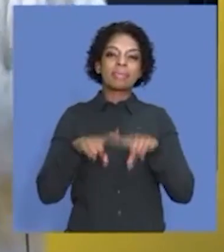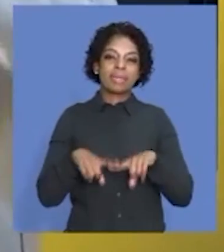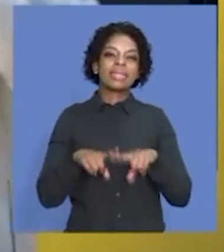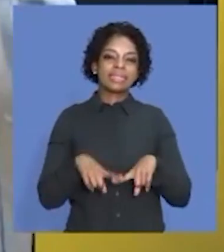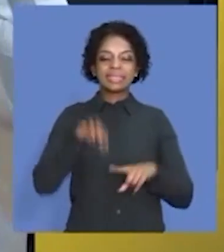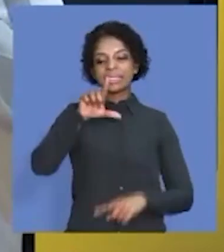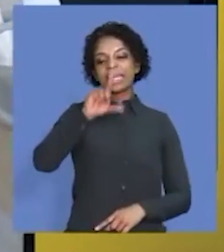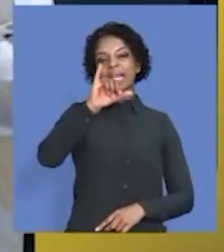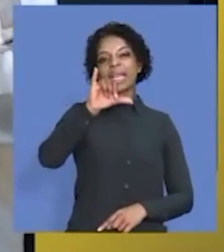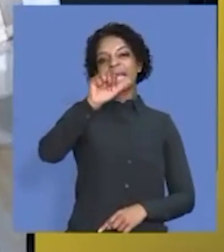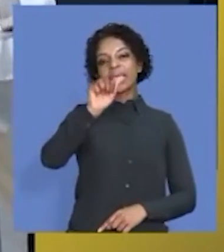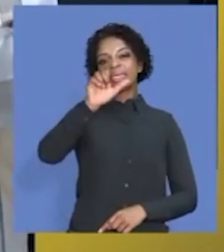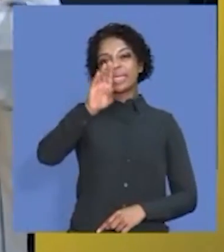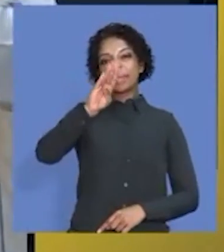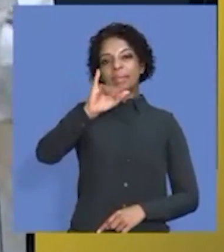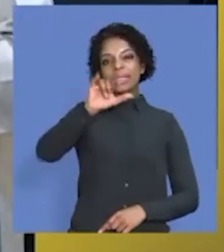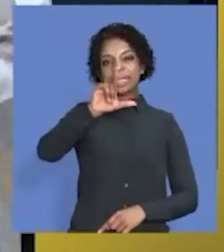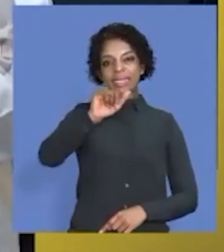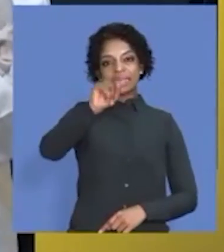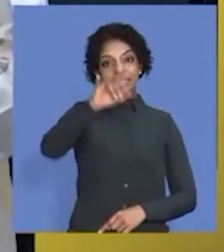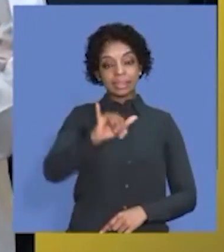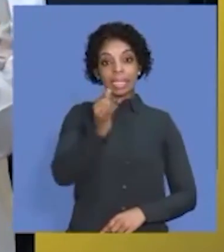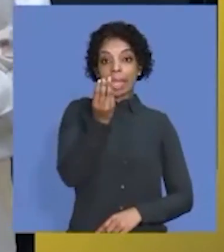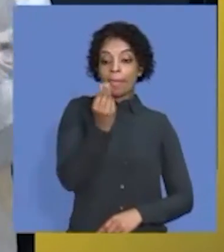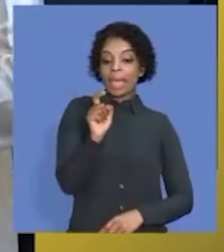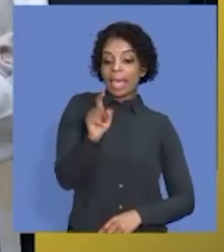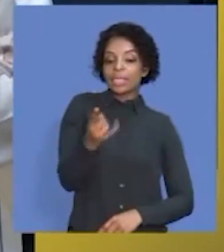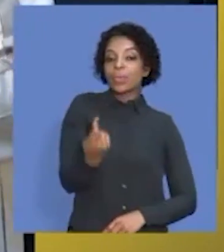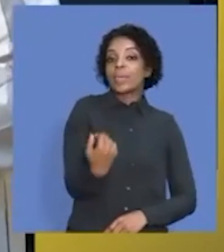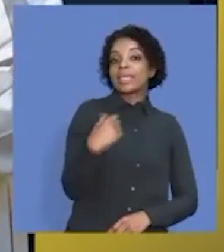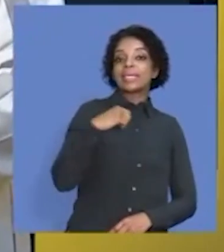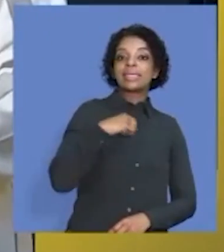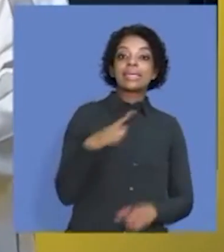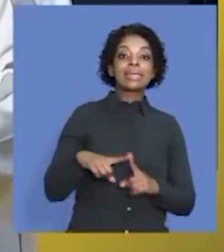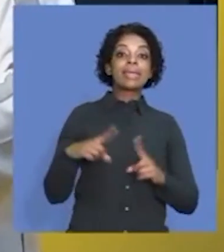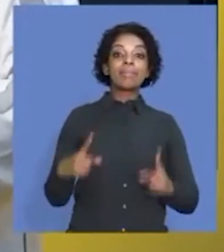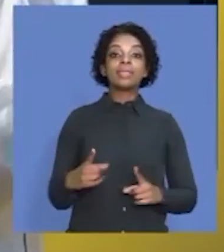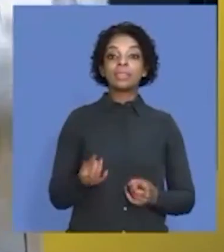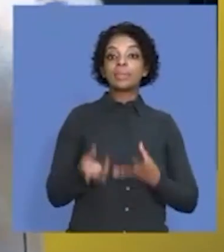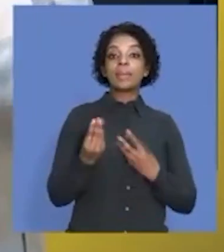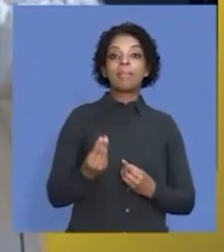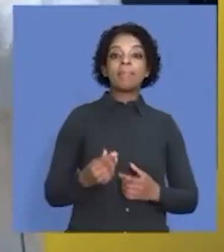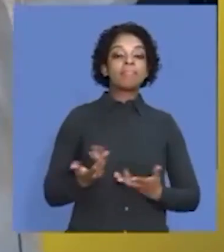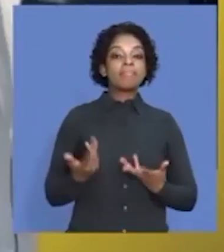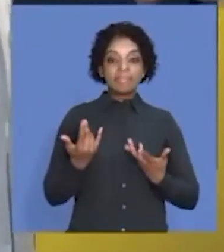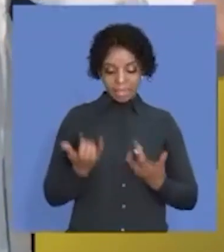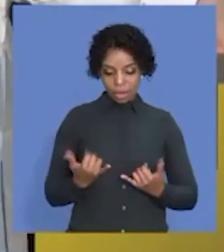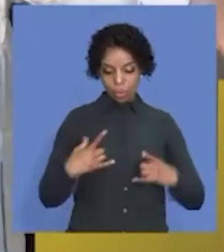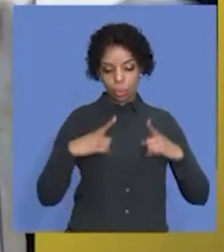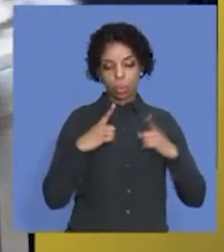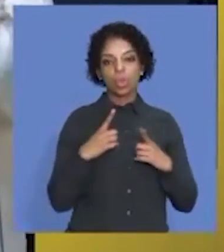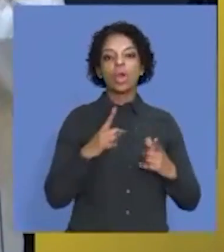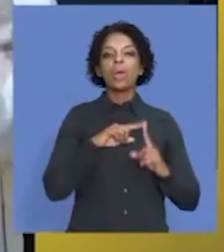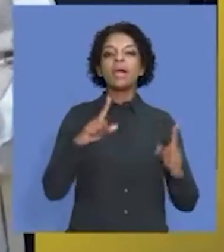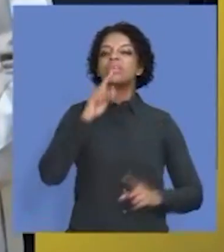liability. It's an amount that we have received from our tenant, which we haven't earned. It will only be earned next